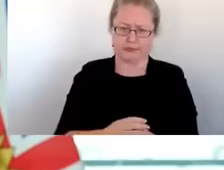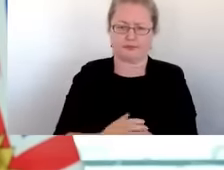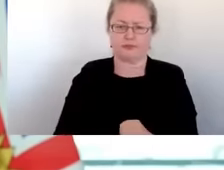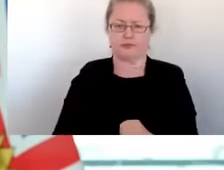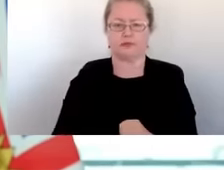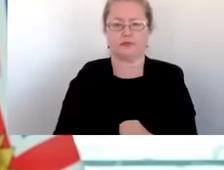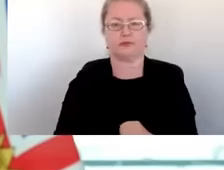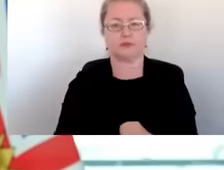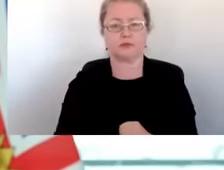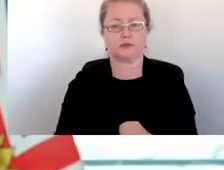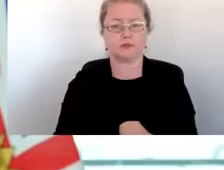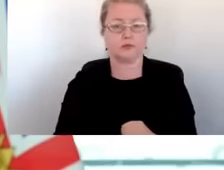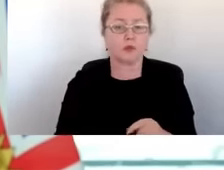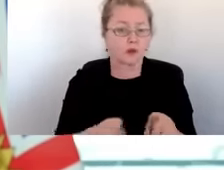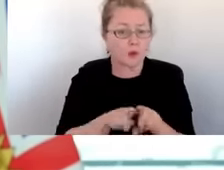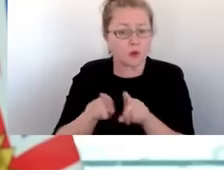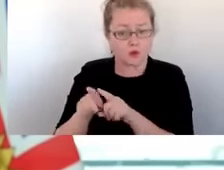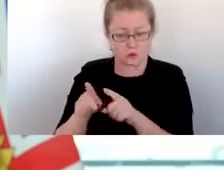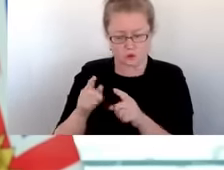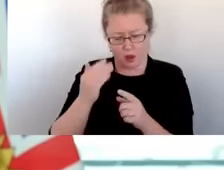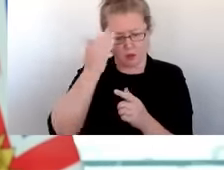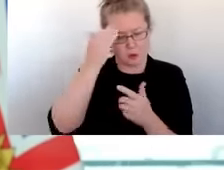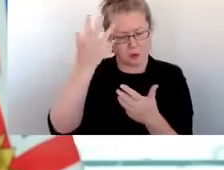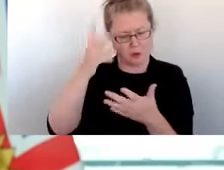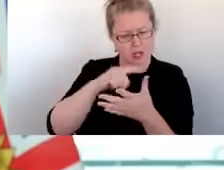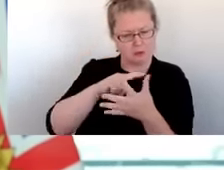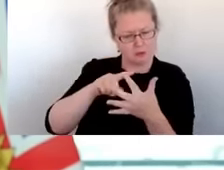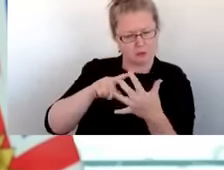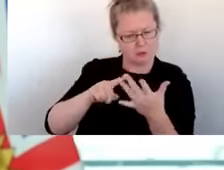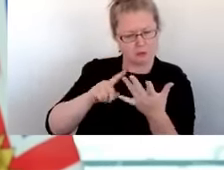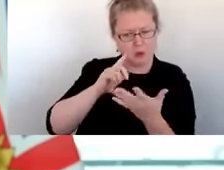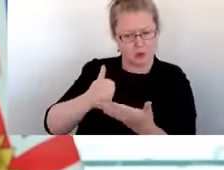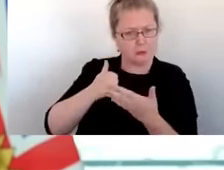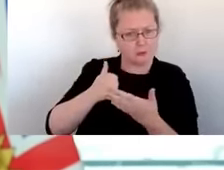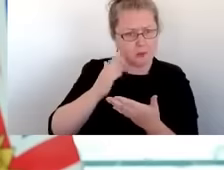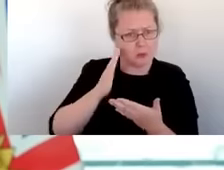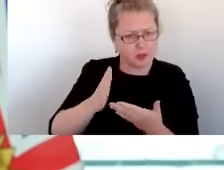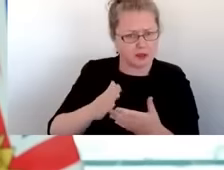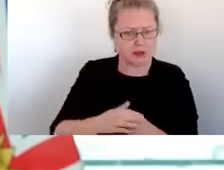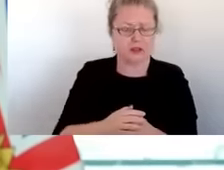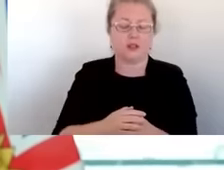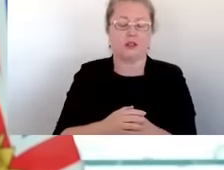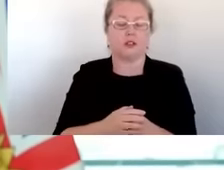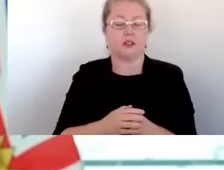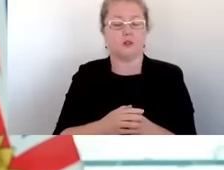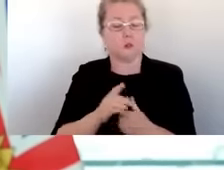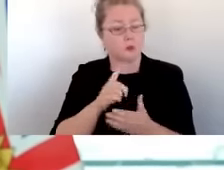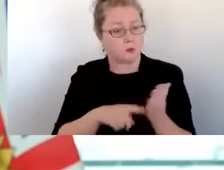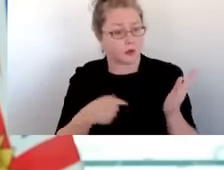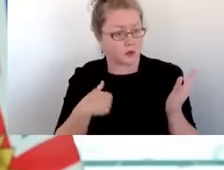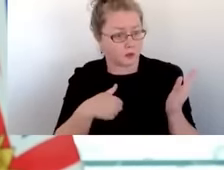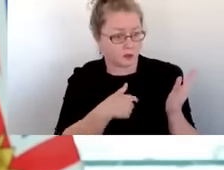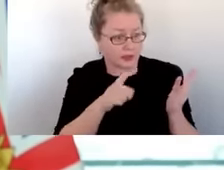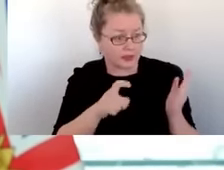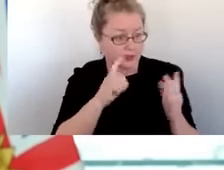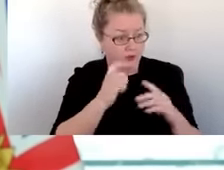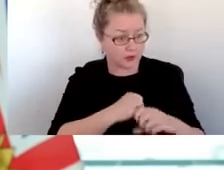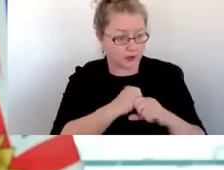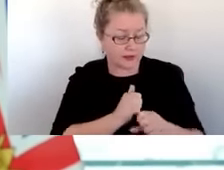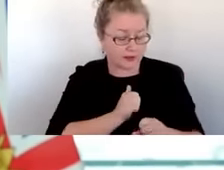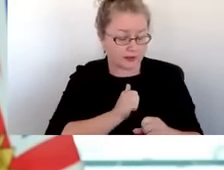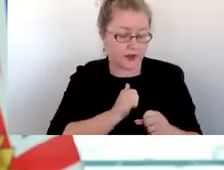to the things we know will help against COVID-19, and also in the context of what we may be facing in the coming respiratory